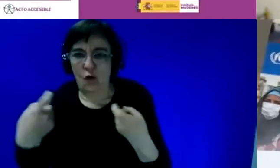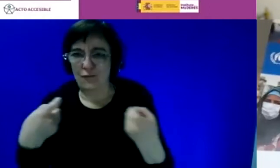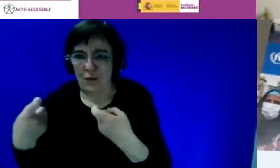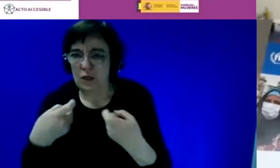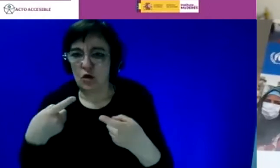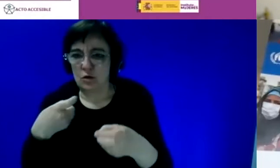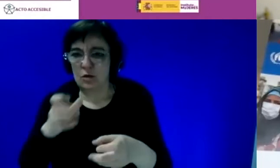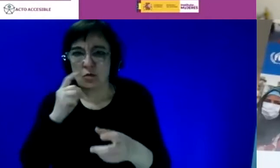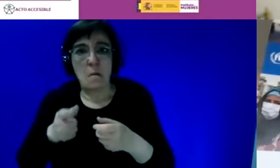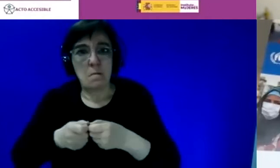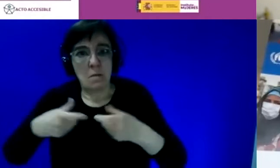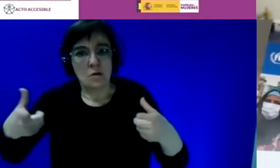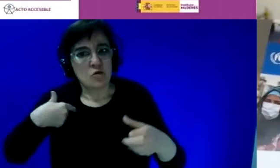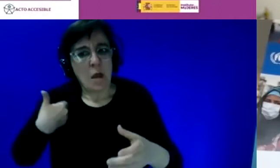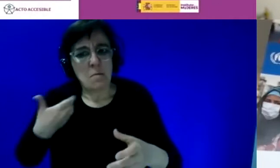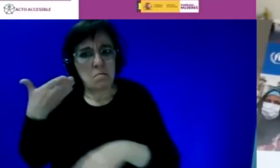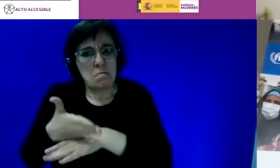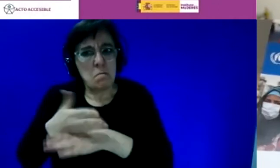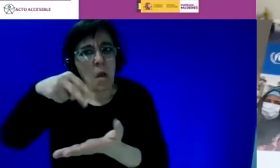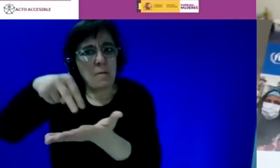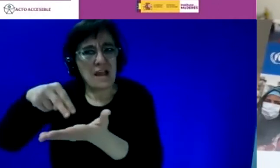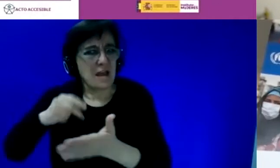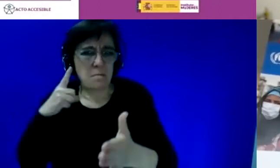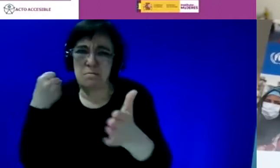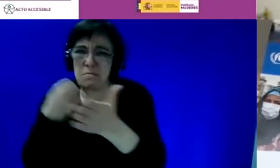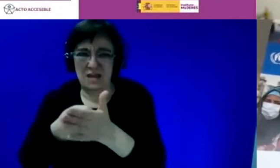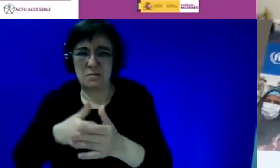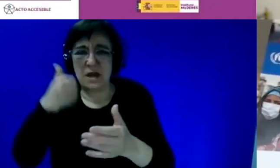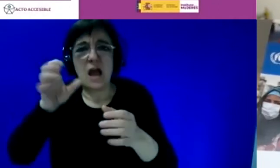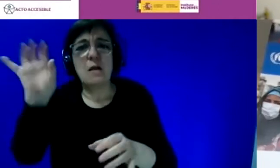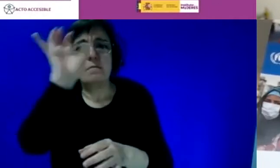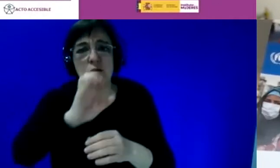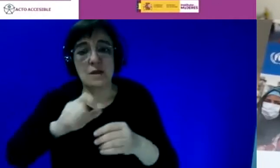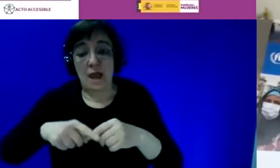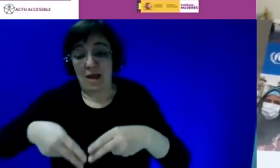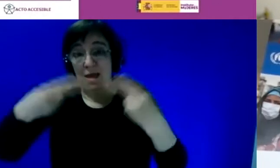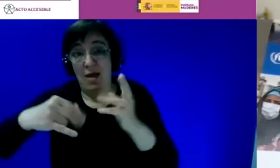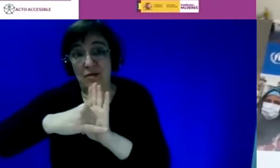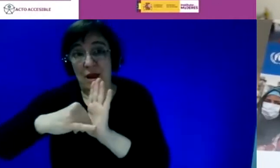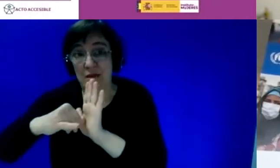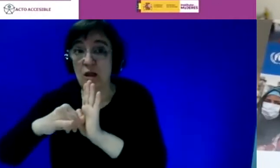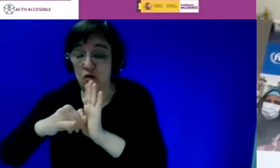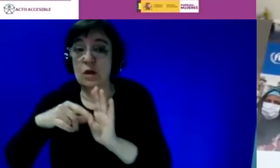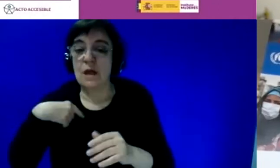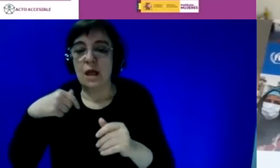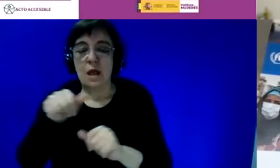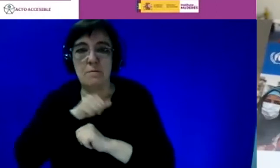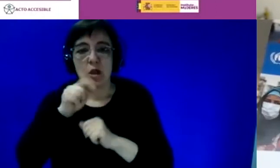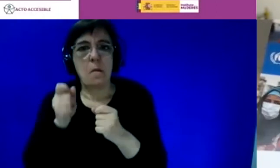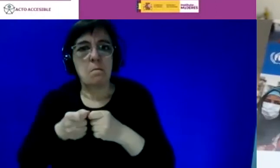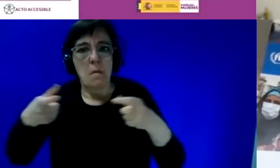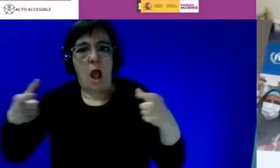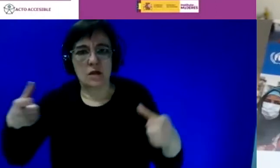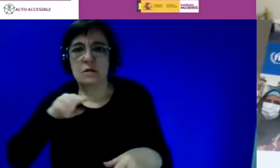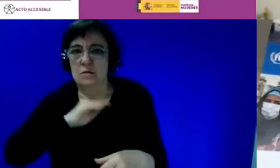can in neighboring countries. And we expect a very, very significant increase in the numbers of